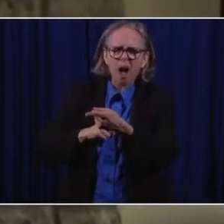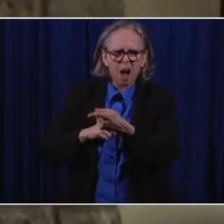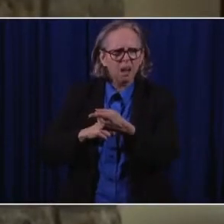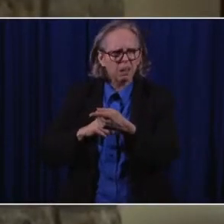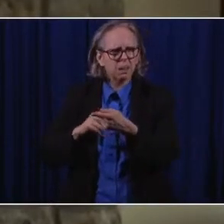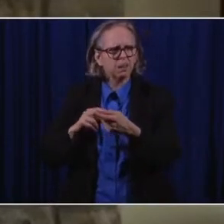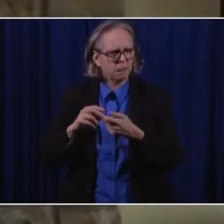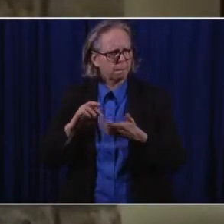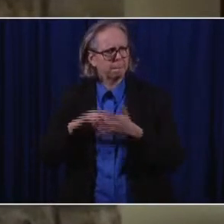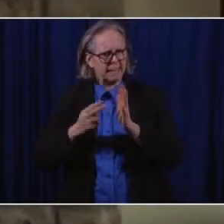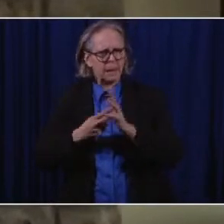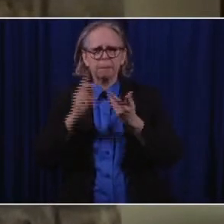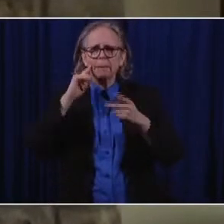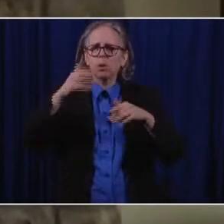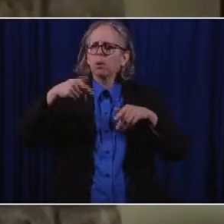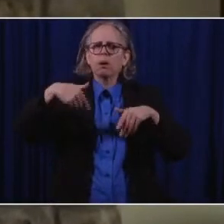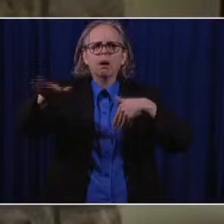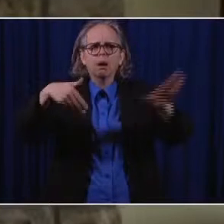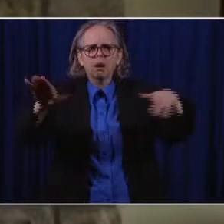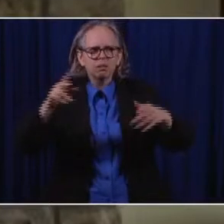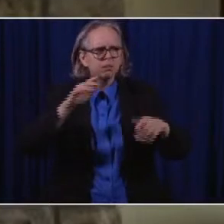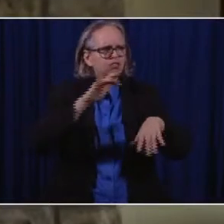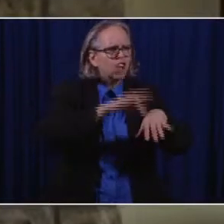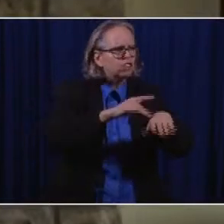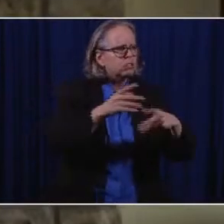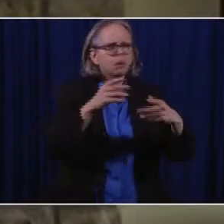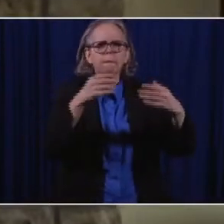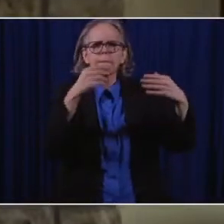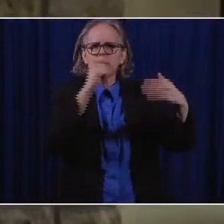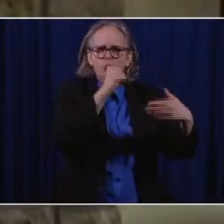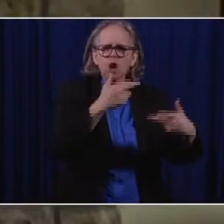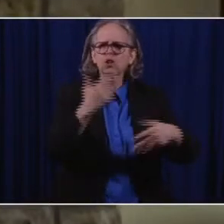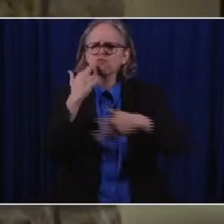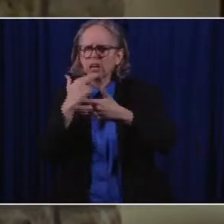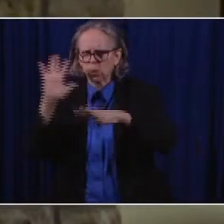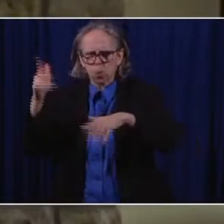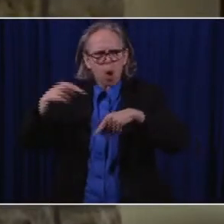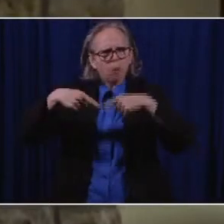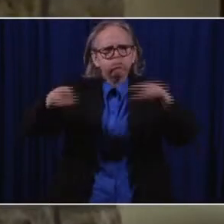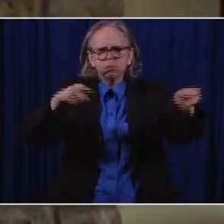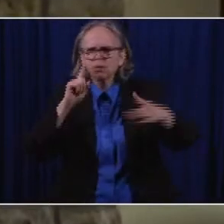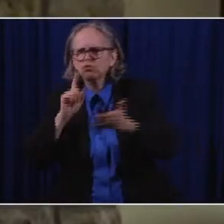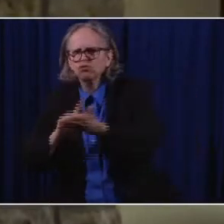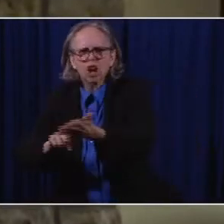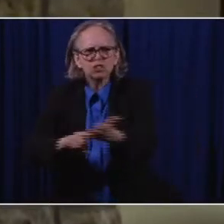well. As far as Friday is concerned,